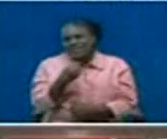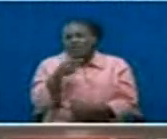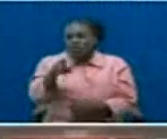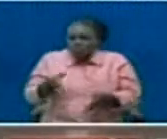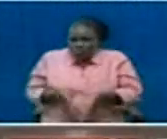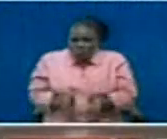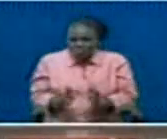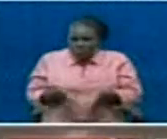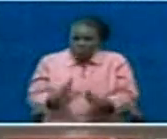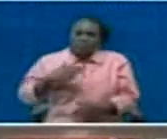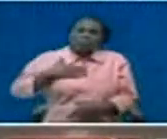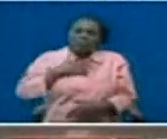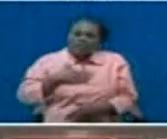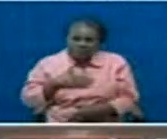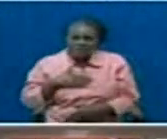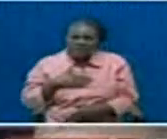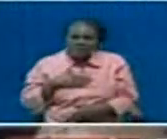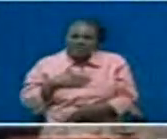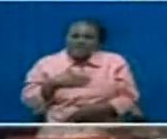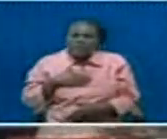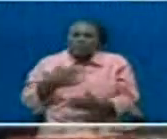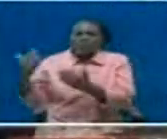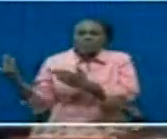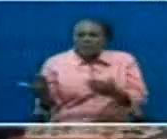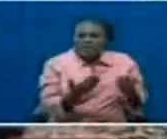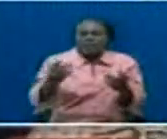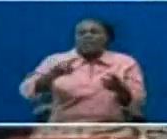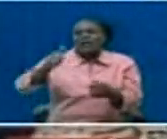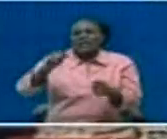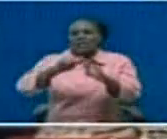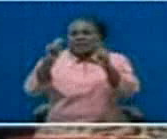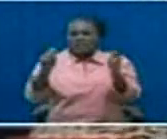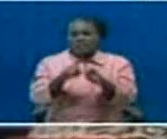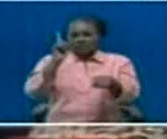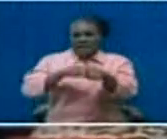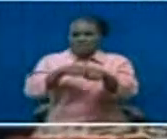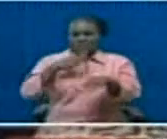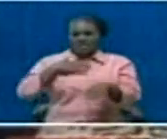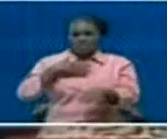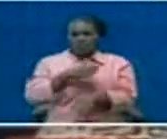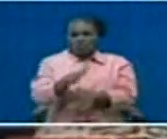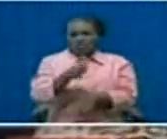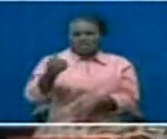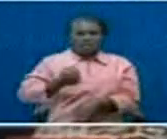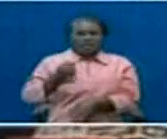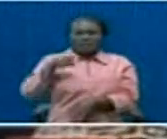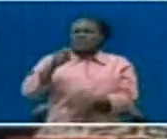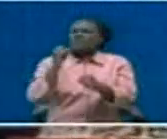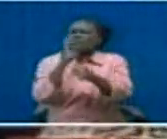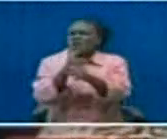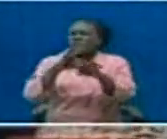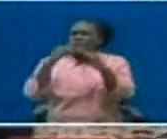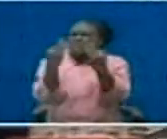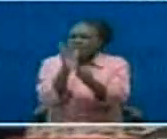give birth. If you don't want to, let us import the other tribe. Uh-huh. You know, when I was in Butere Girls, when I met a girl who said they were 12 in their